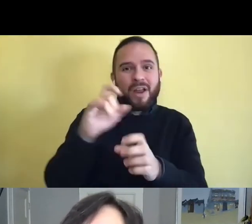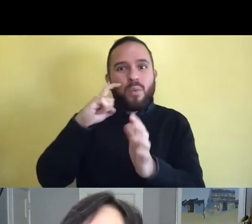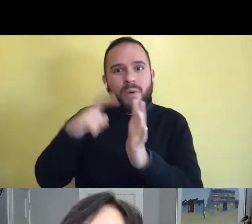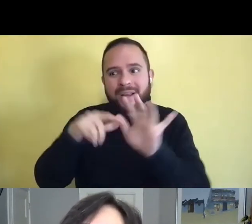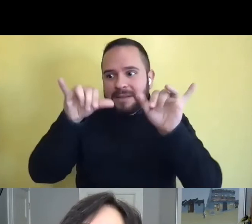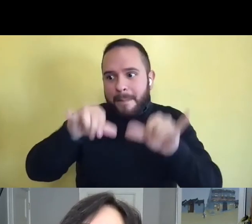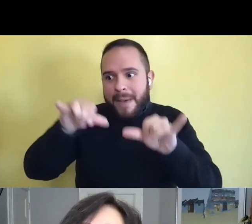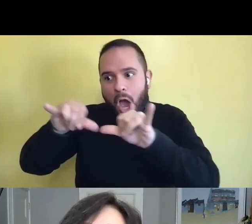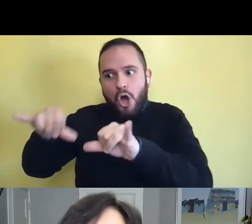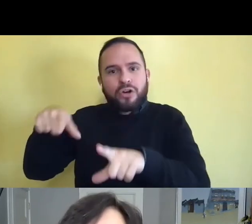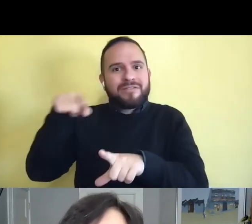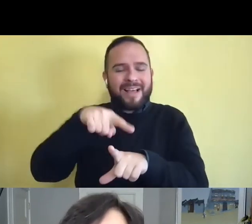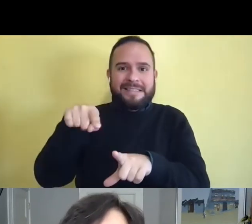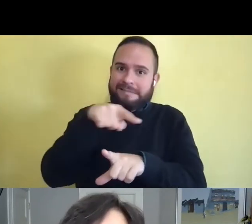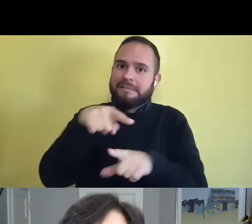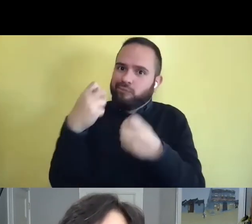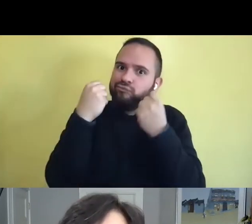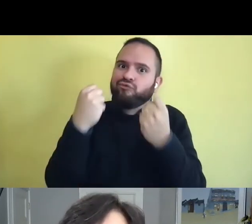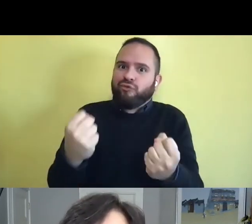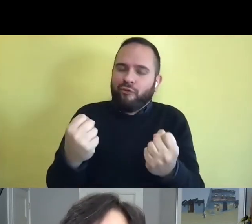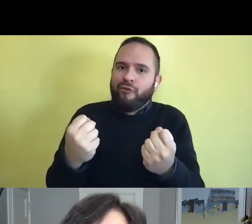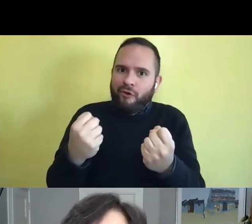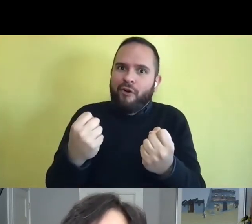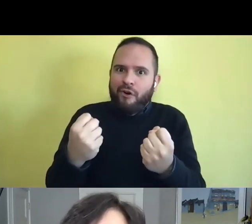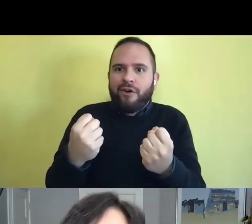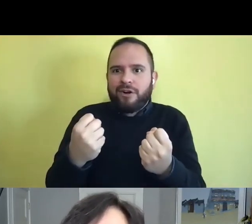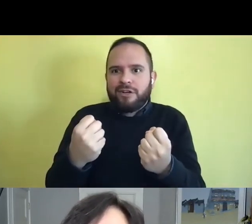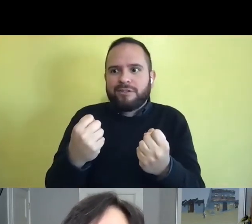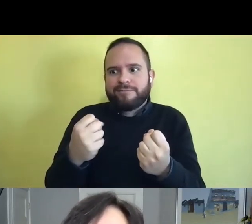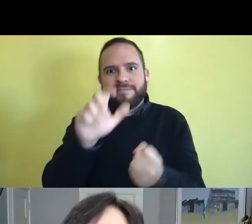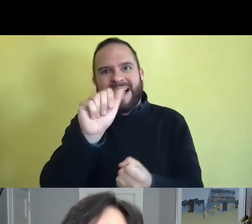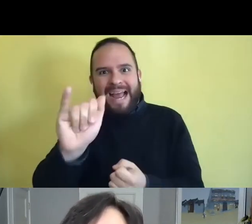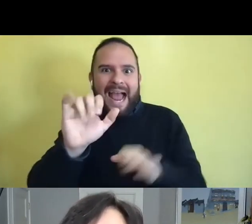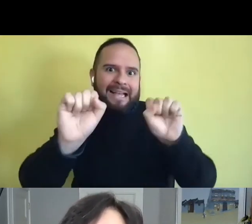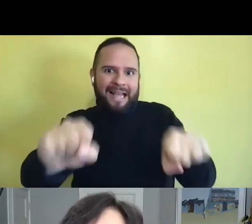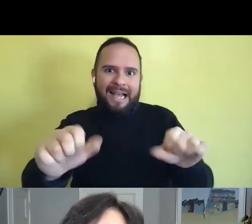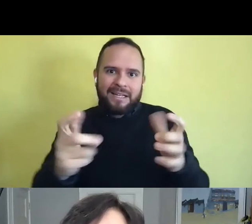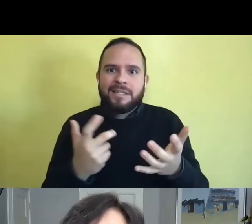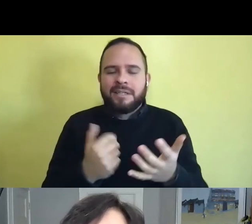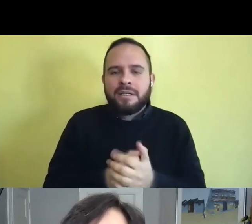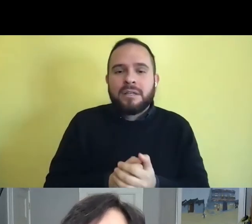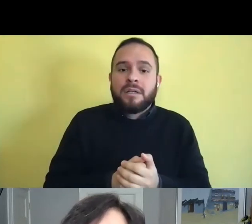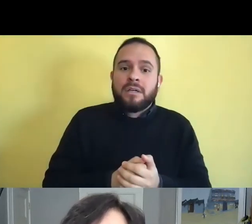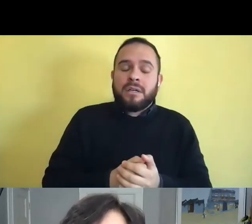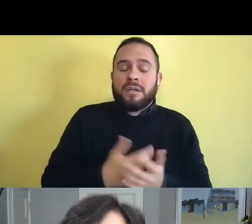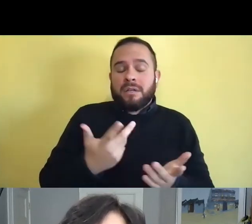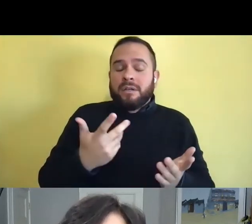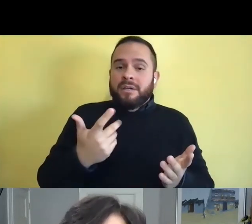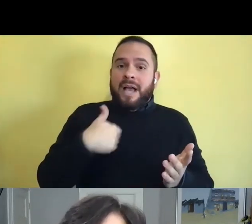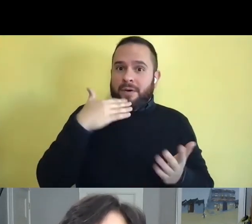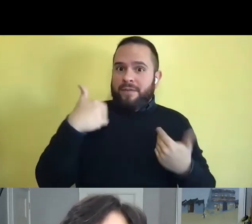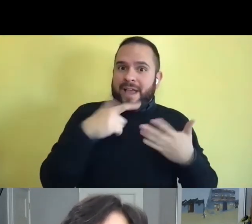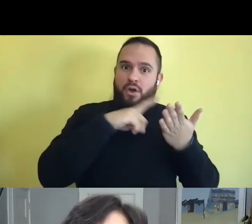strong attributes of artificial intelligence. In this case, there was some research being done on a